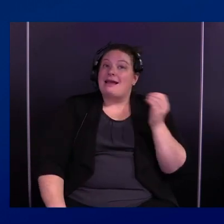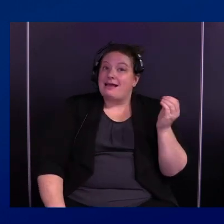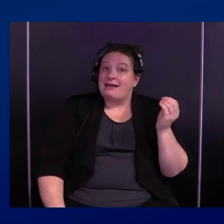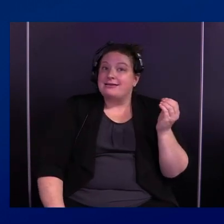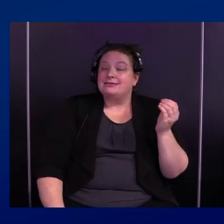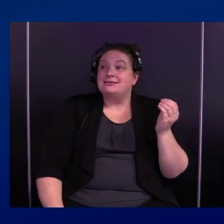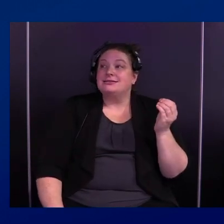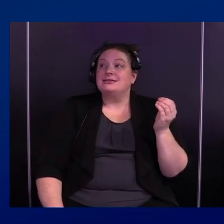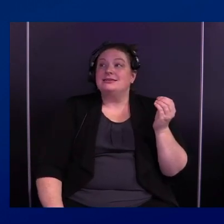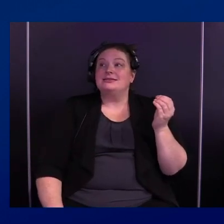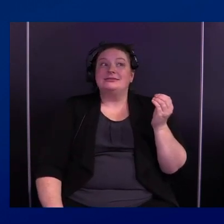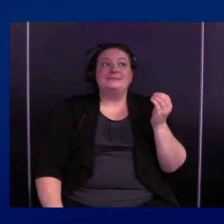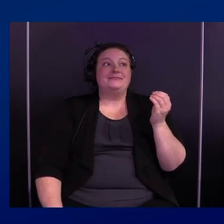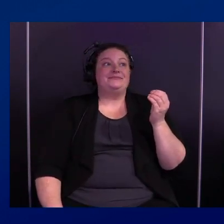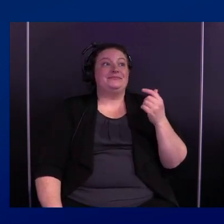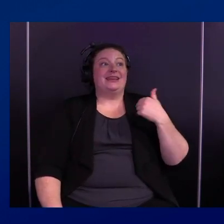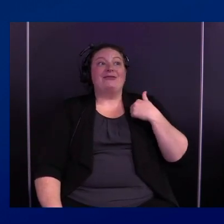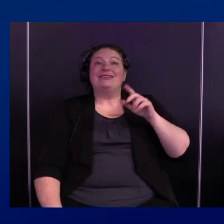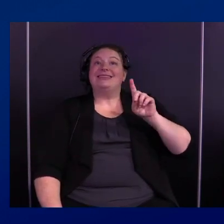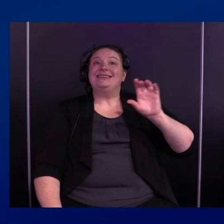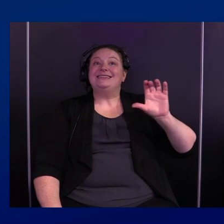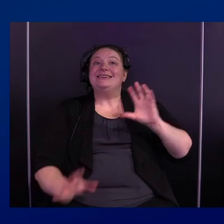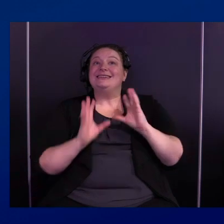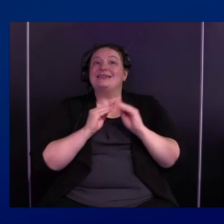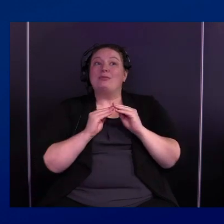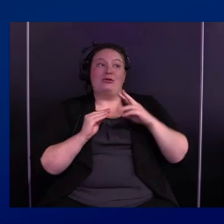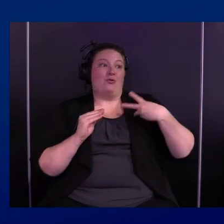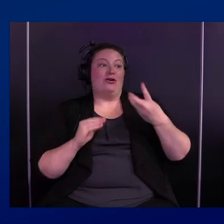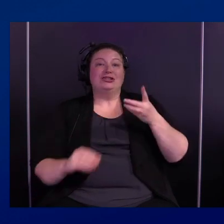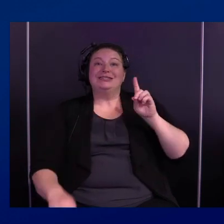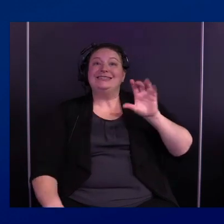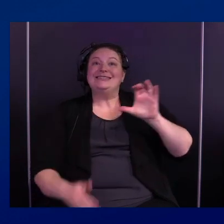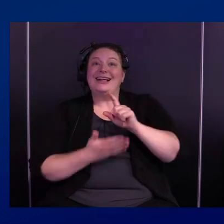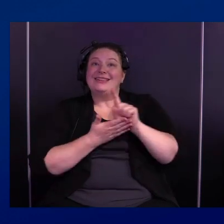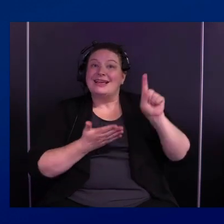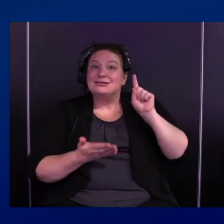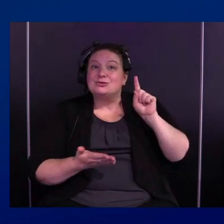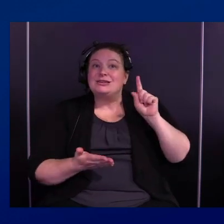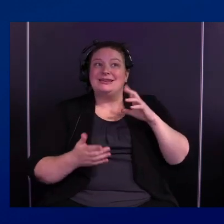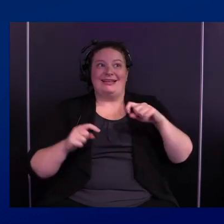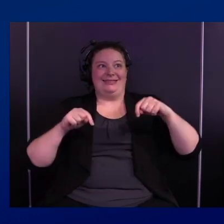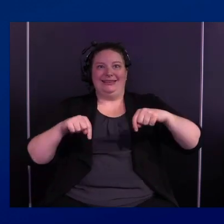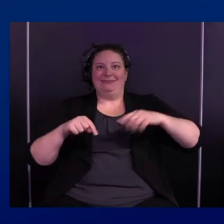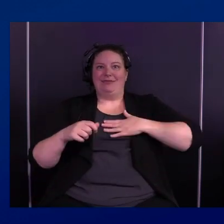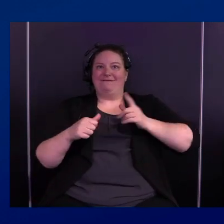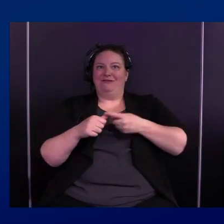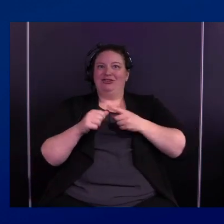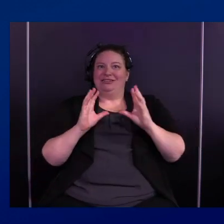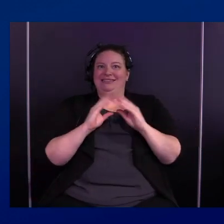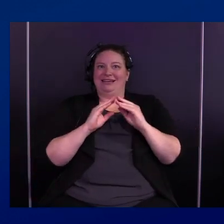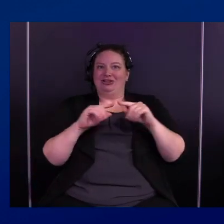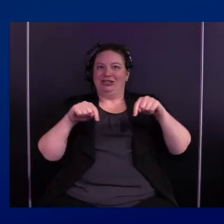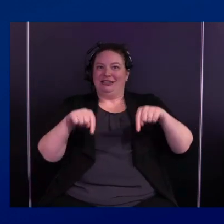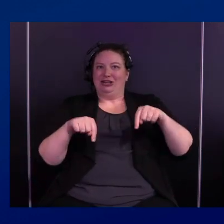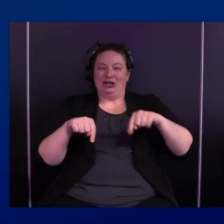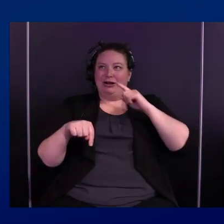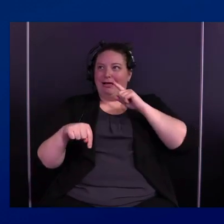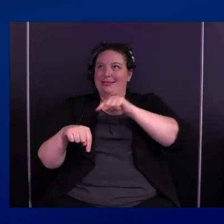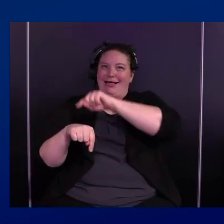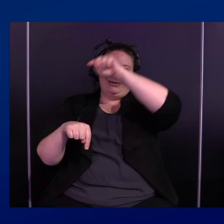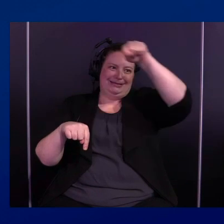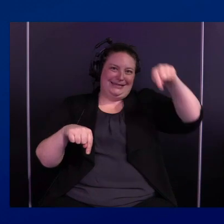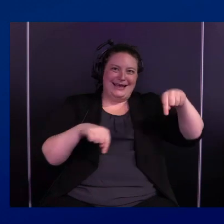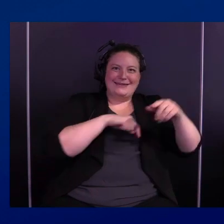at the DC Summit in Washington, DC last week, and this is my first session here on the other side of the